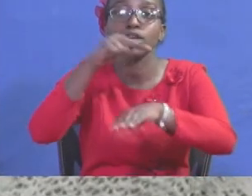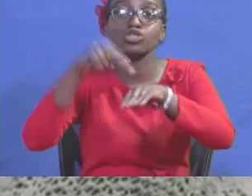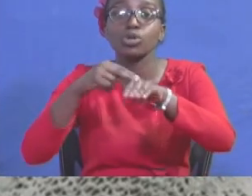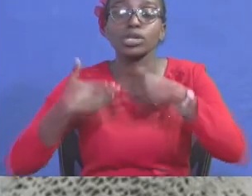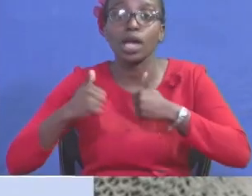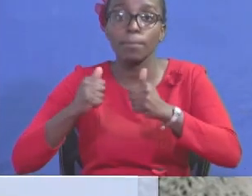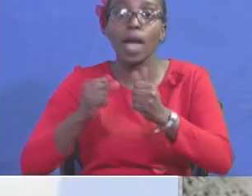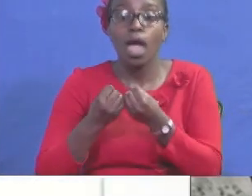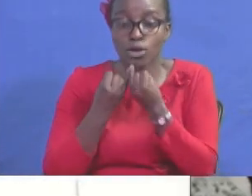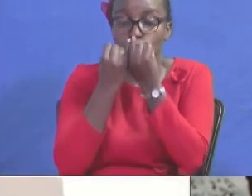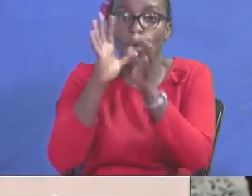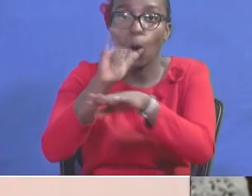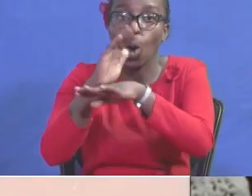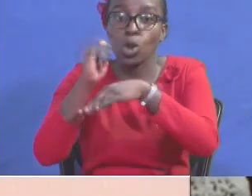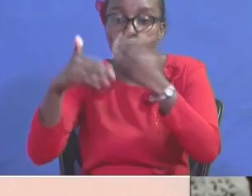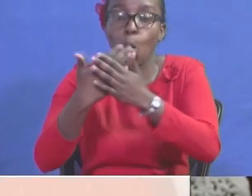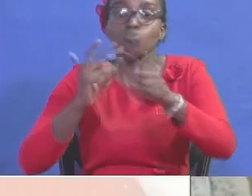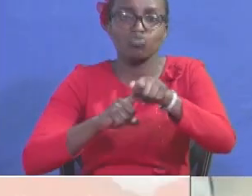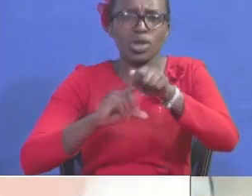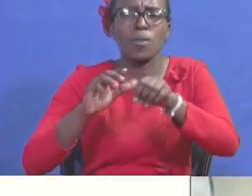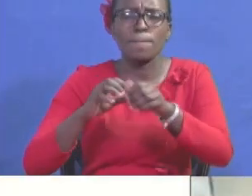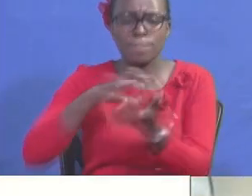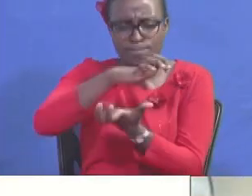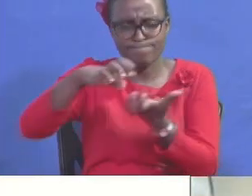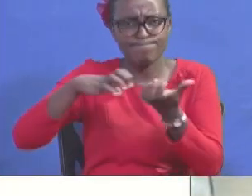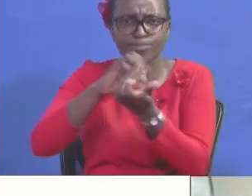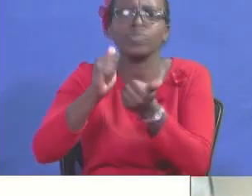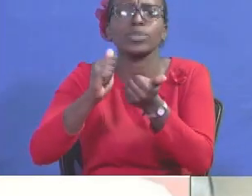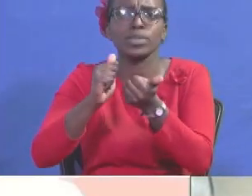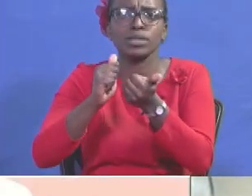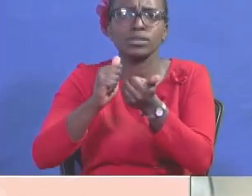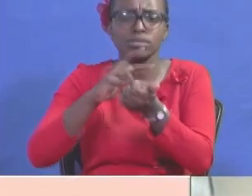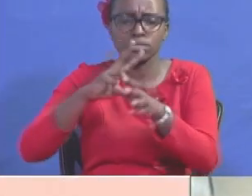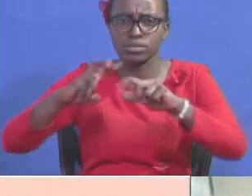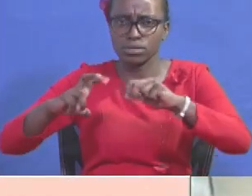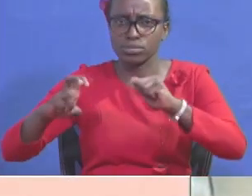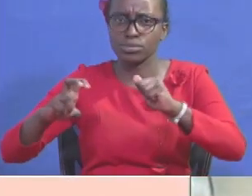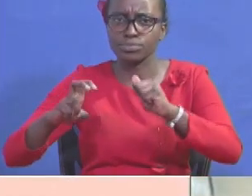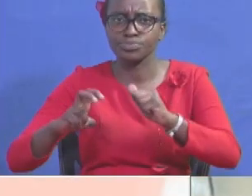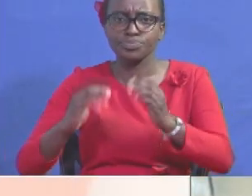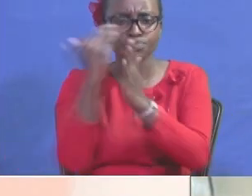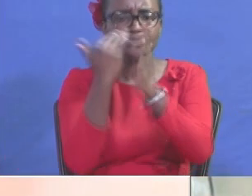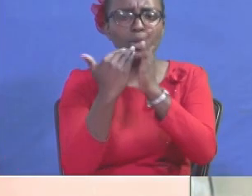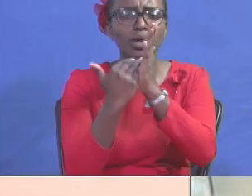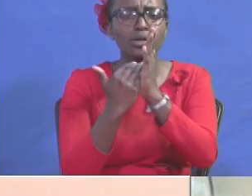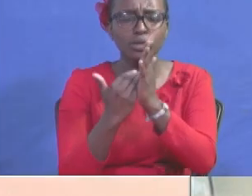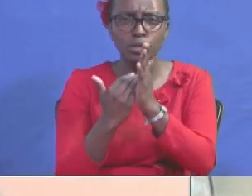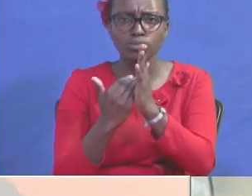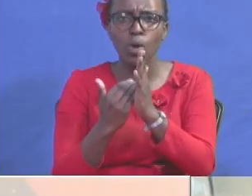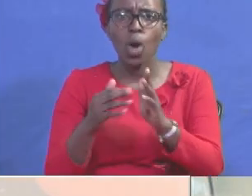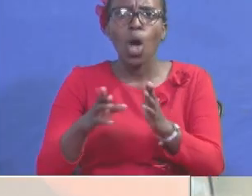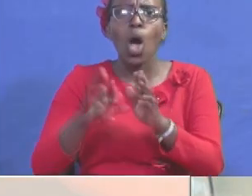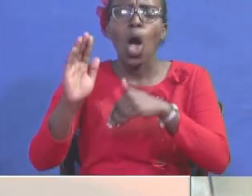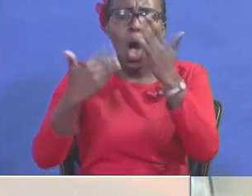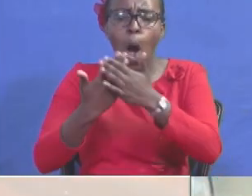kwa vyuo vikuu kuunda mazingira mazuri kwa utafiti. We can prioritize programs, we can revise standards and guidelines to accommodate